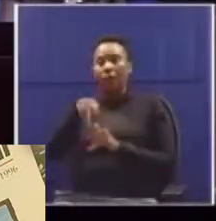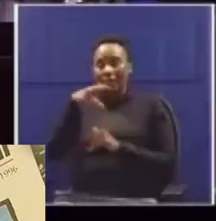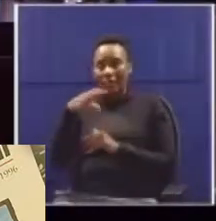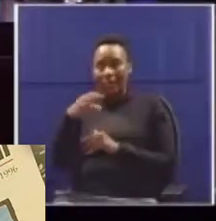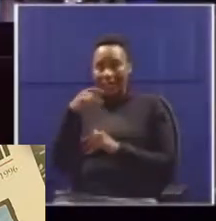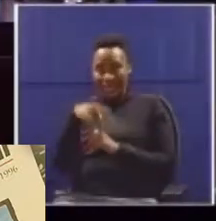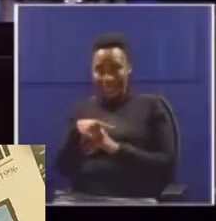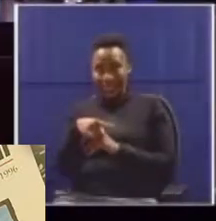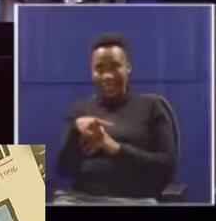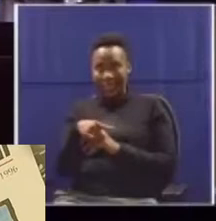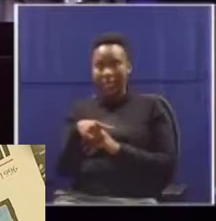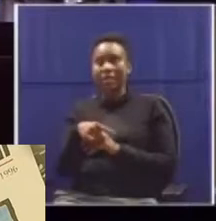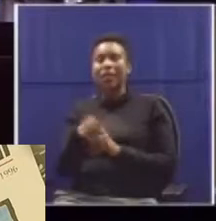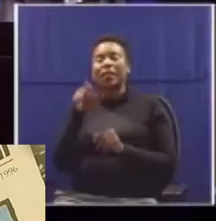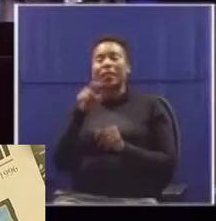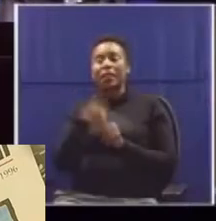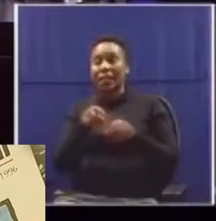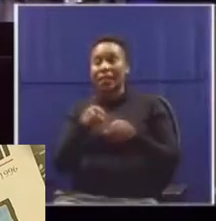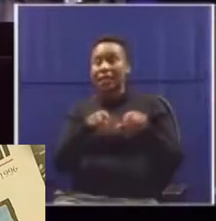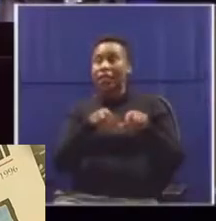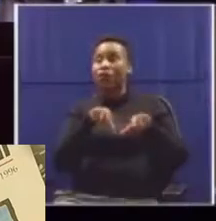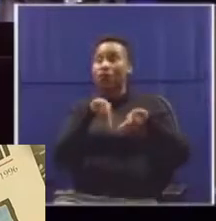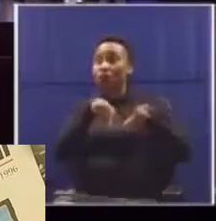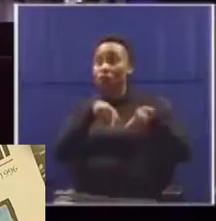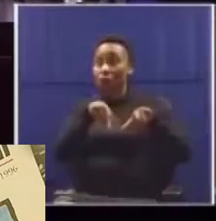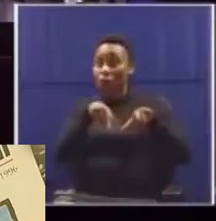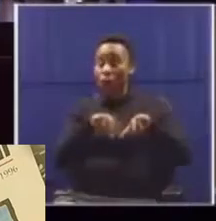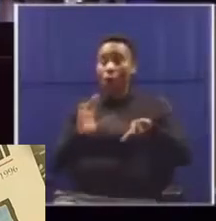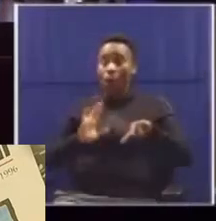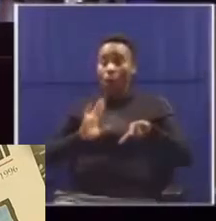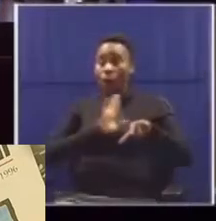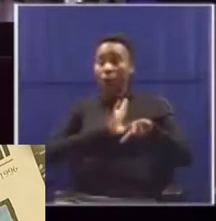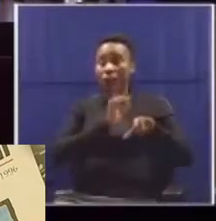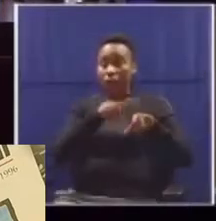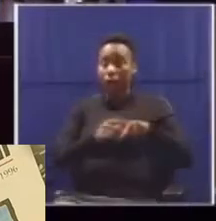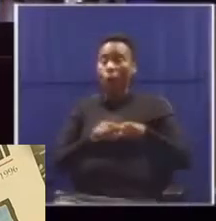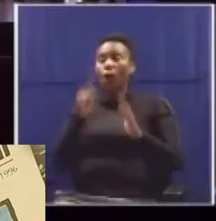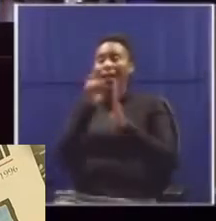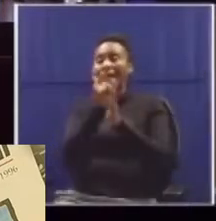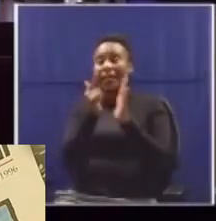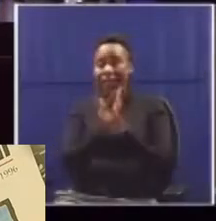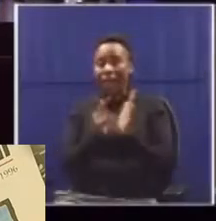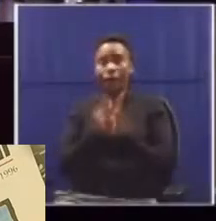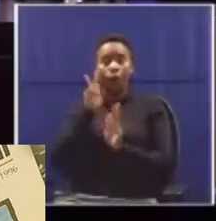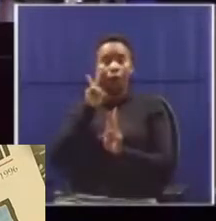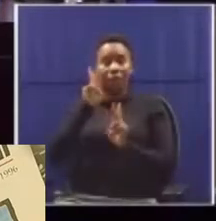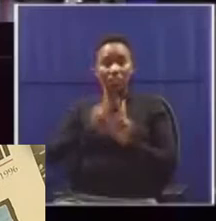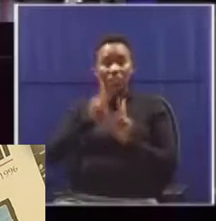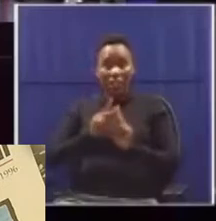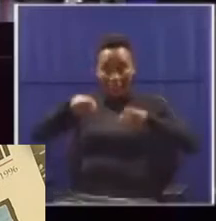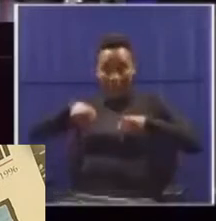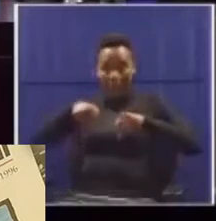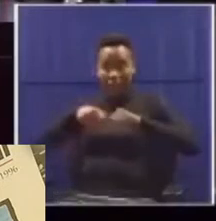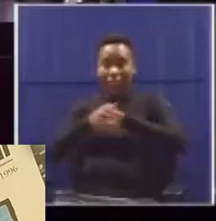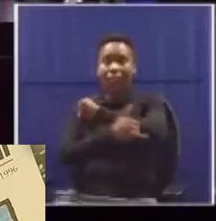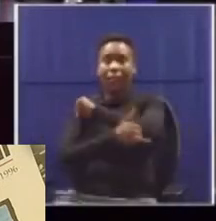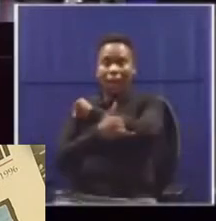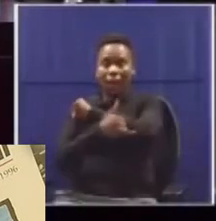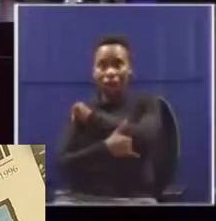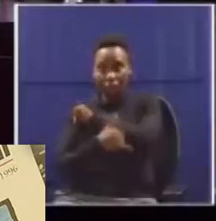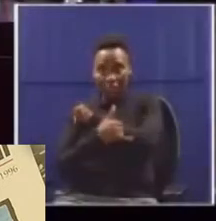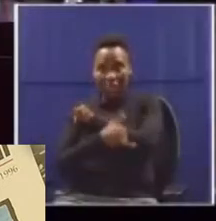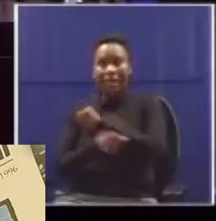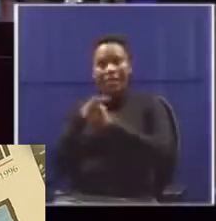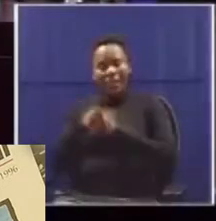as the regulatory body for the legal profession in the country and is tasked with